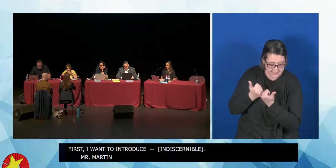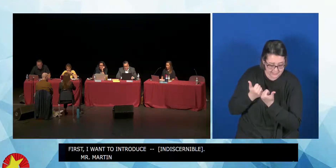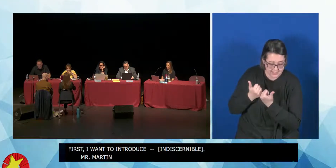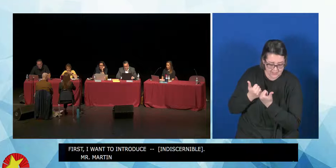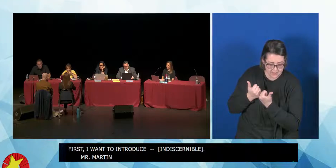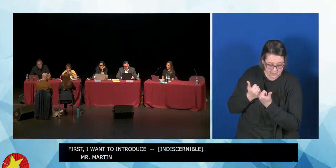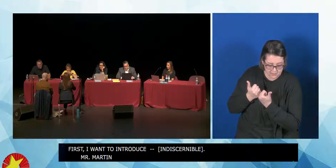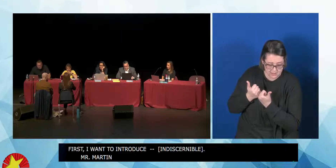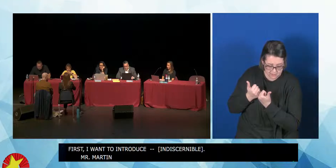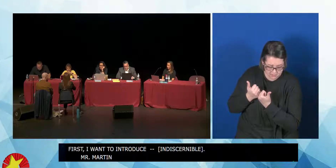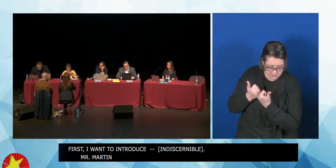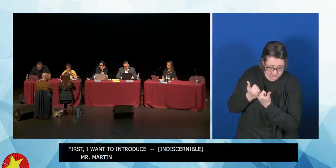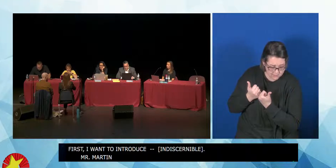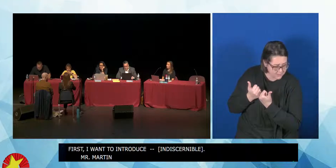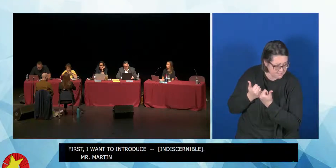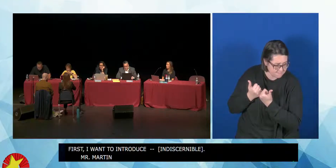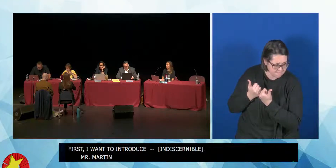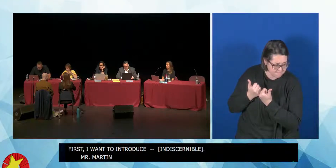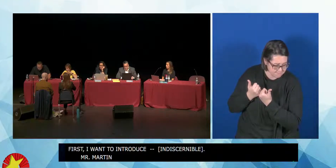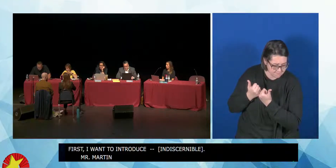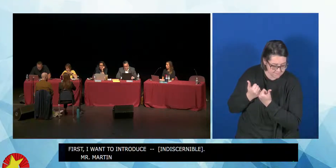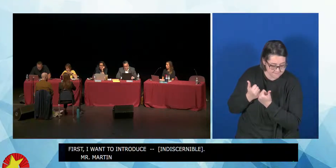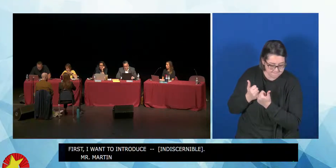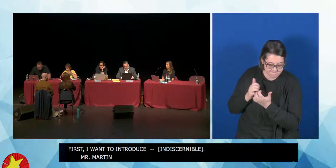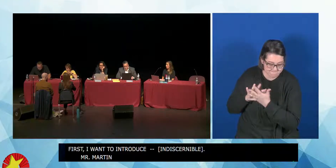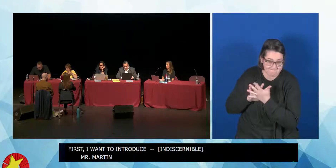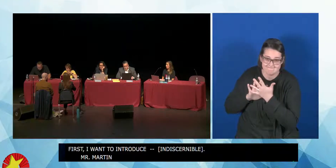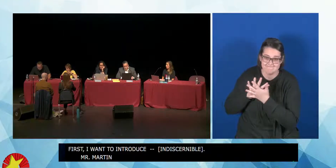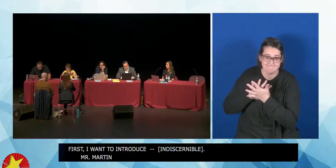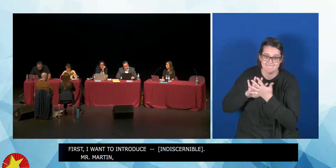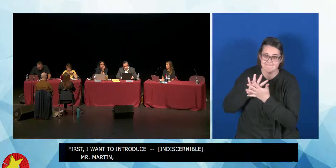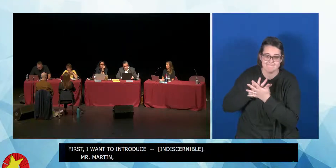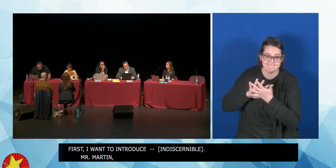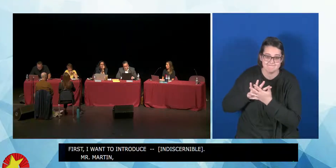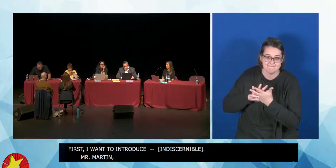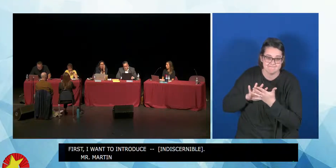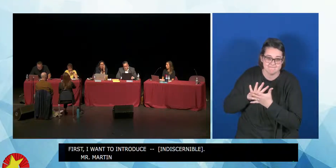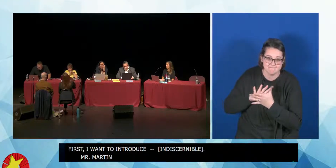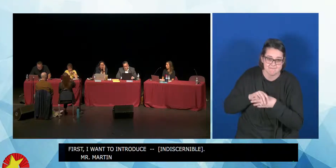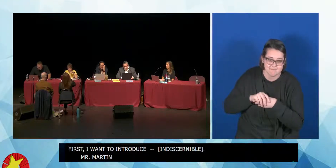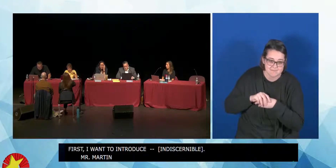education. 15 of those years